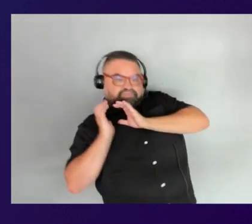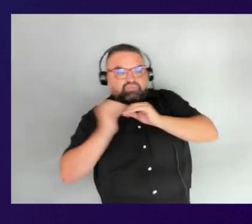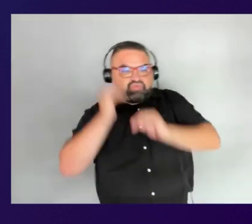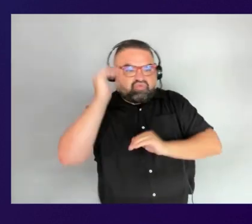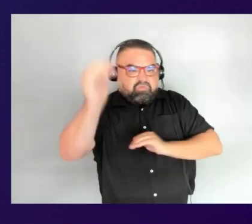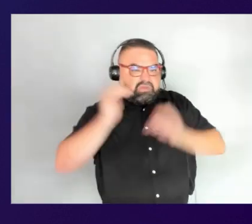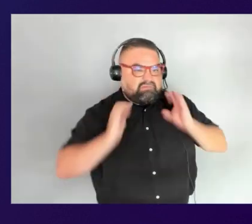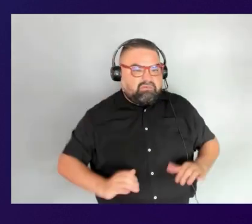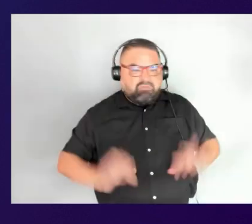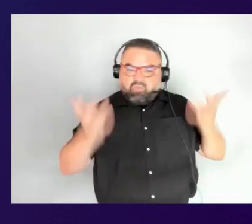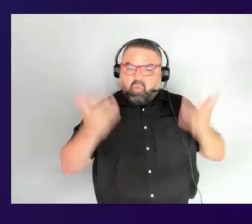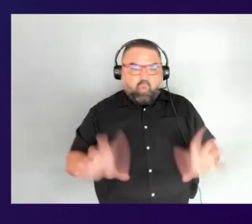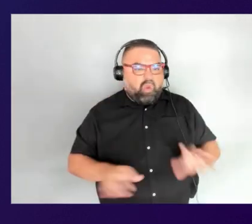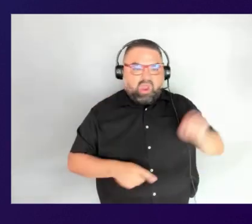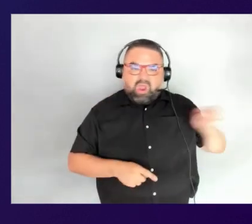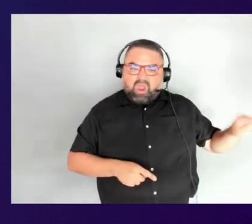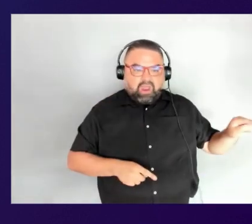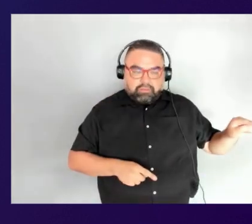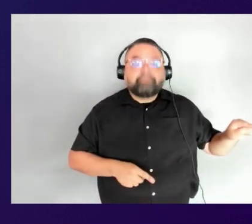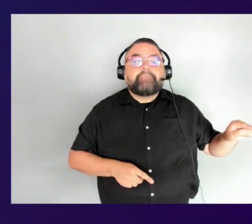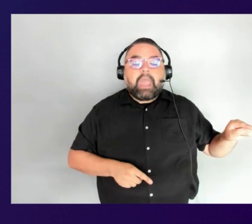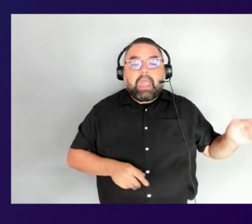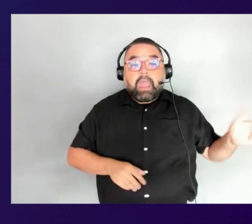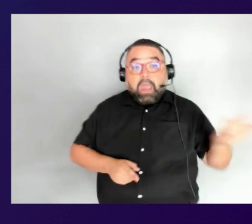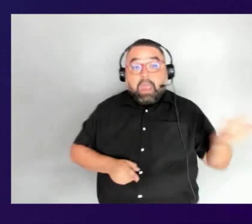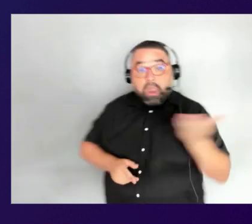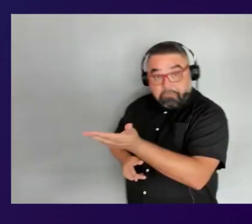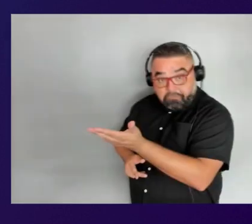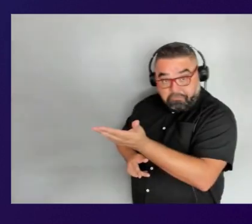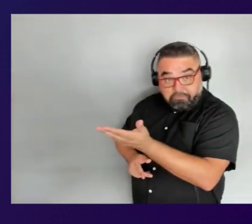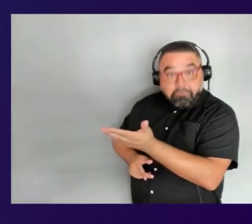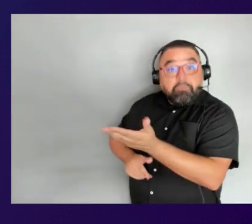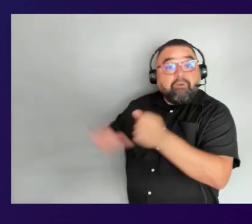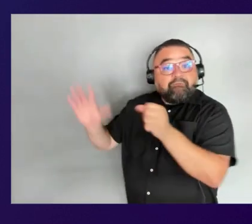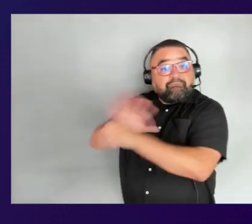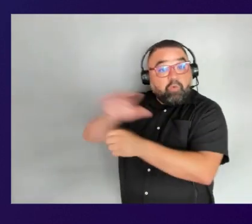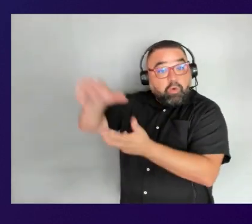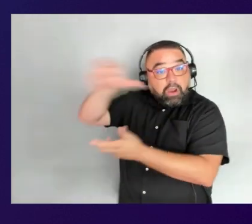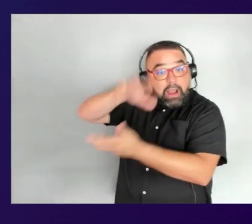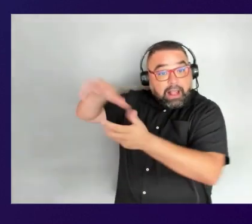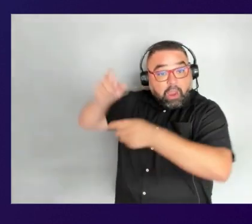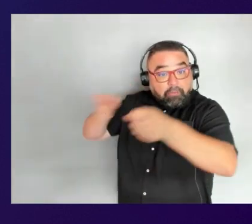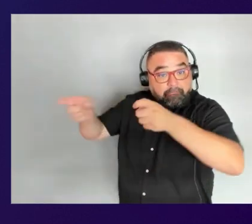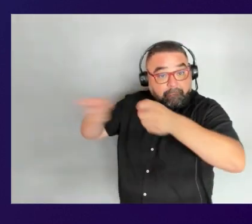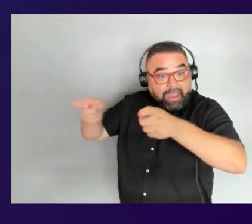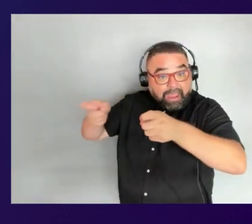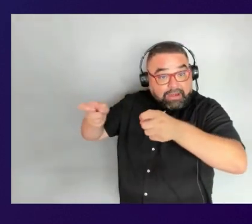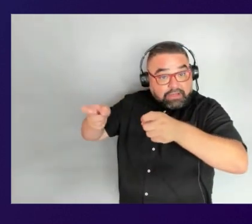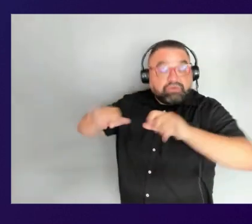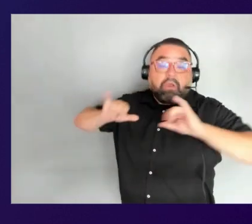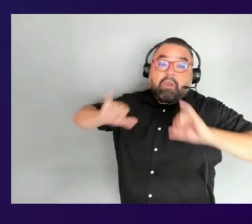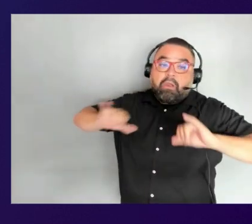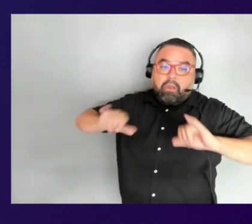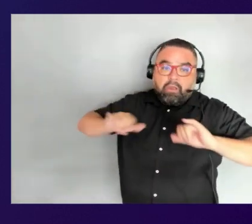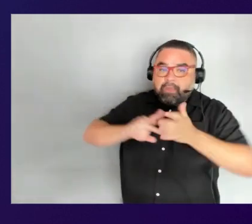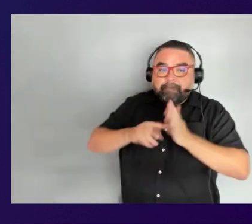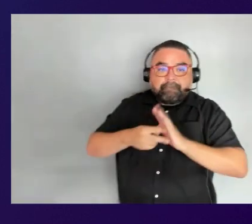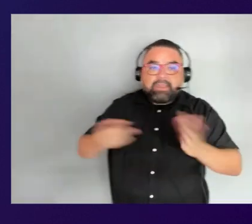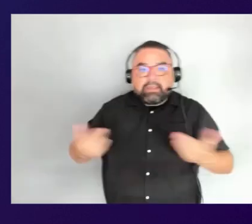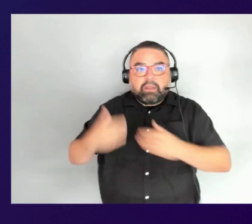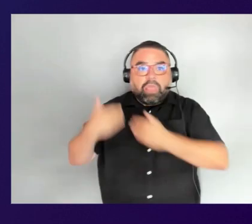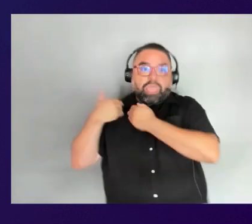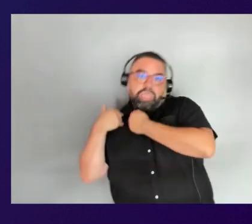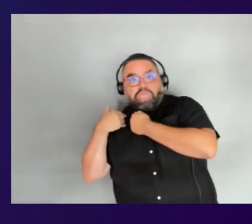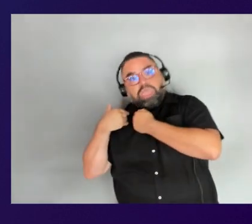want to have to manage. And so by moving to fully managed storage in the cloud, customers seek to increase their reliability without all that operational overhead and